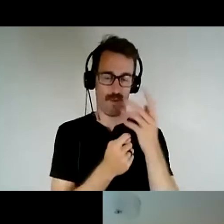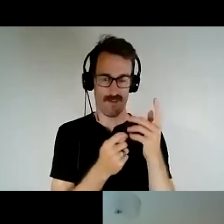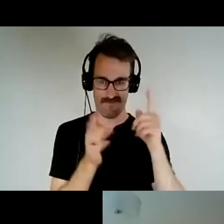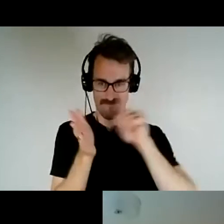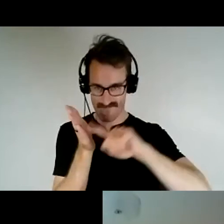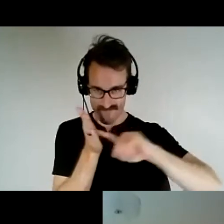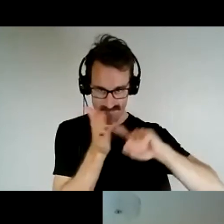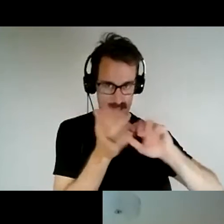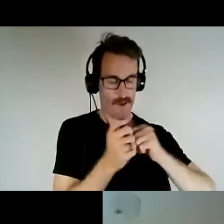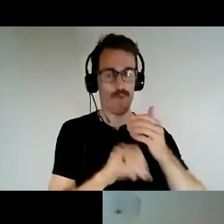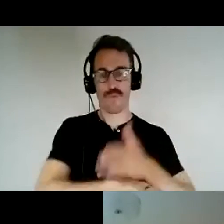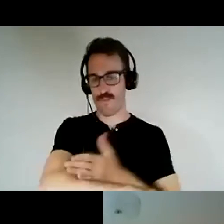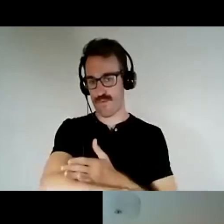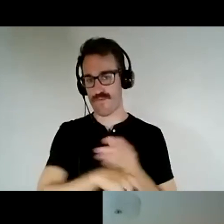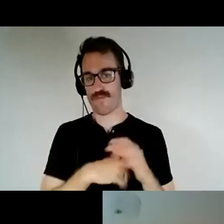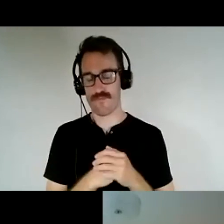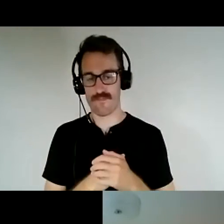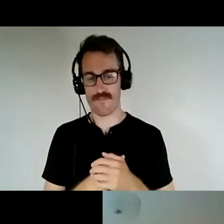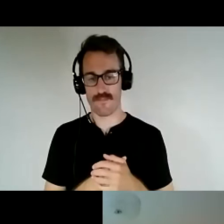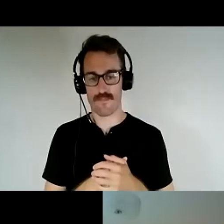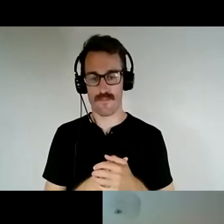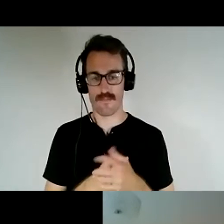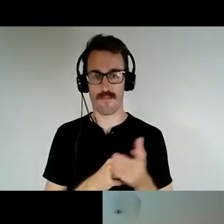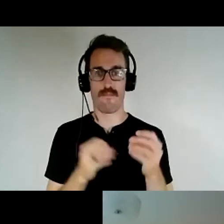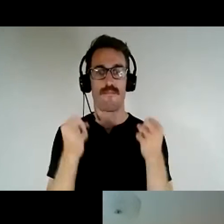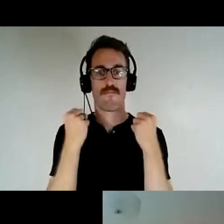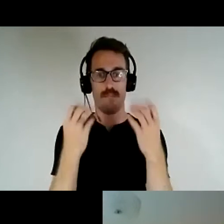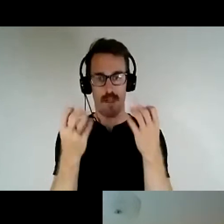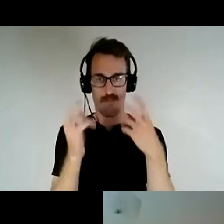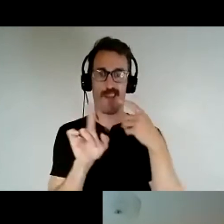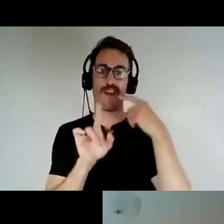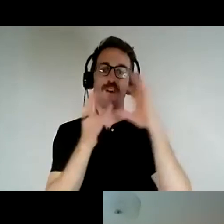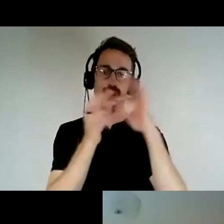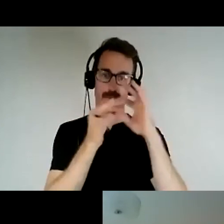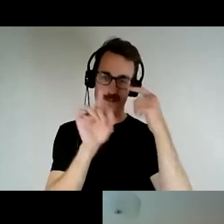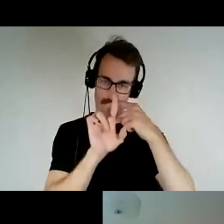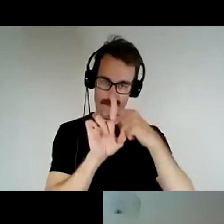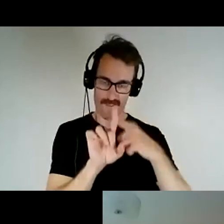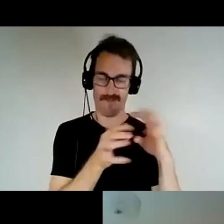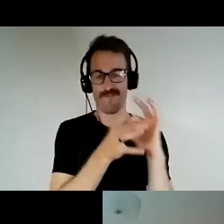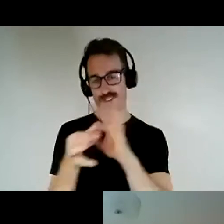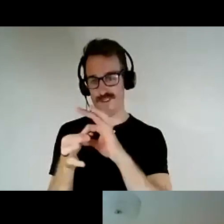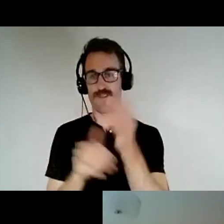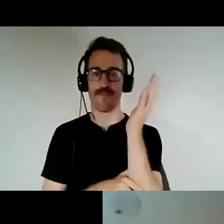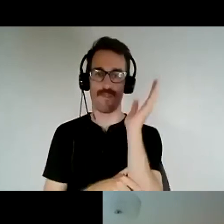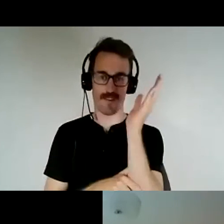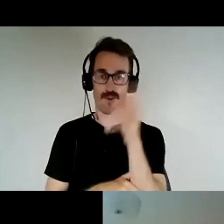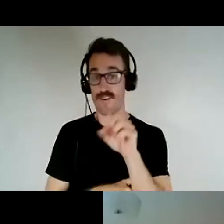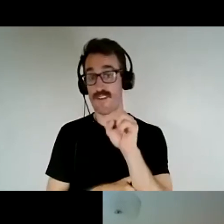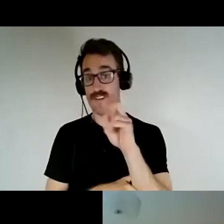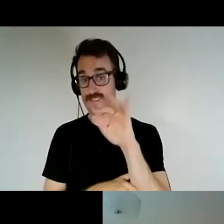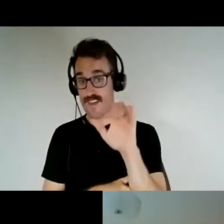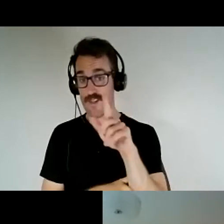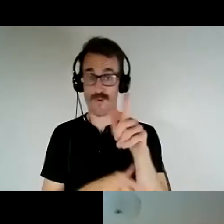most definitely. And very many positive comments about Anthony's presentation. Your style and your